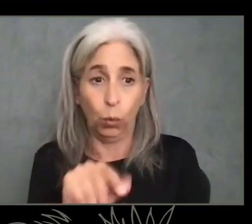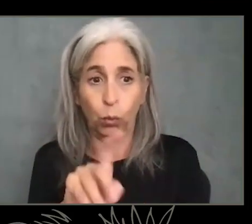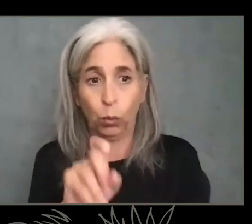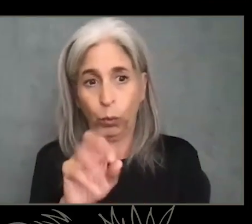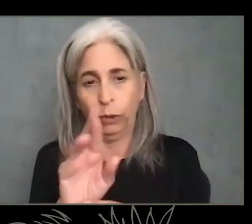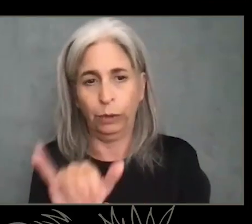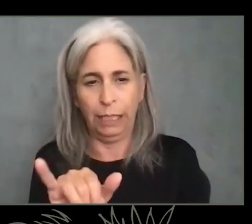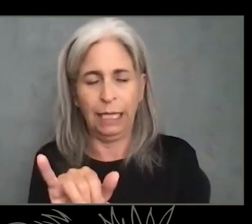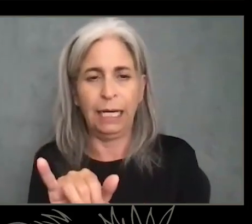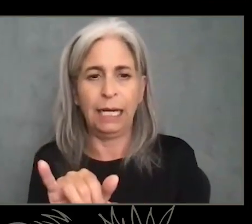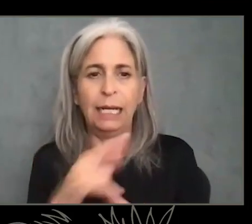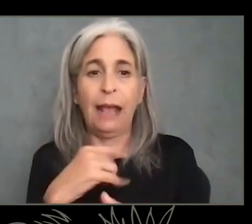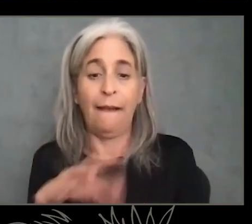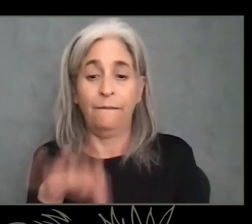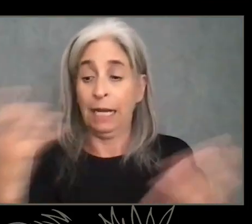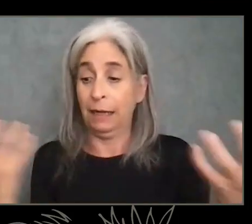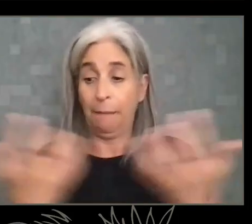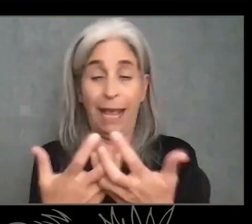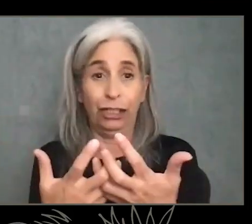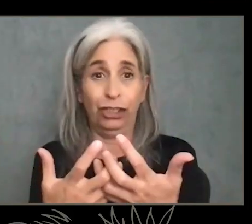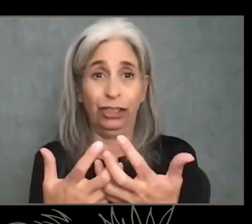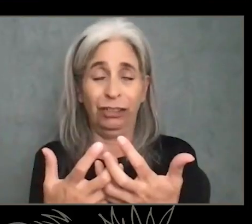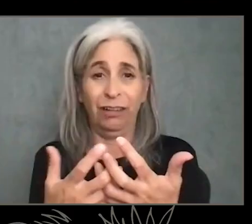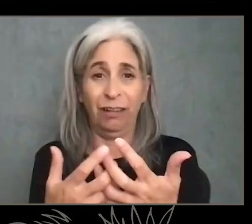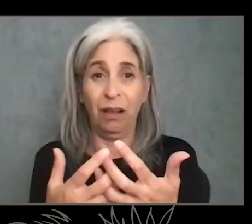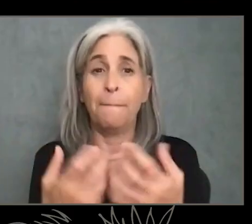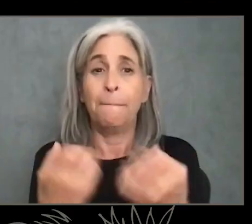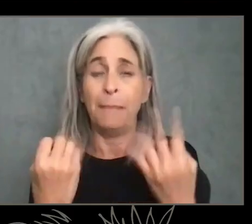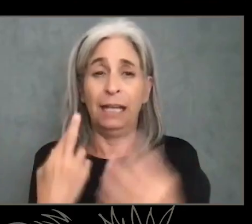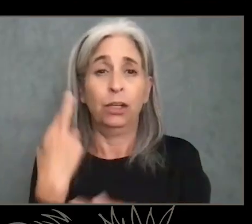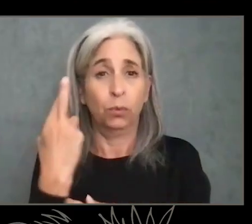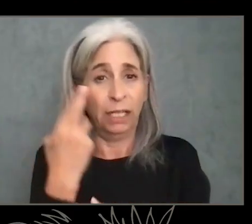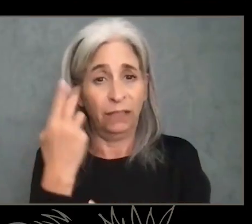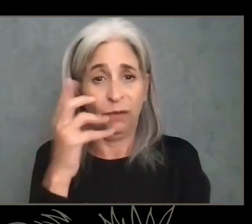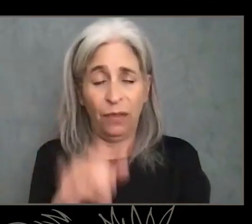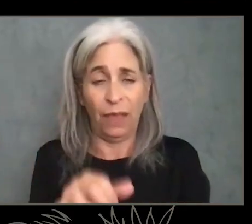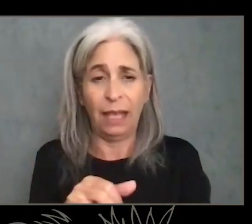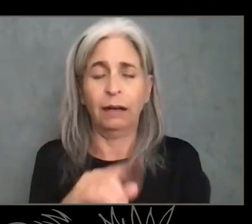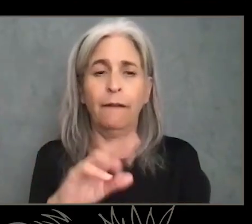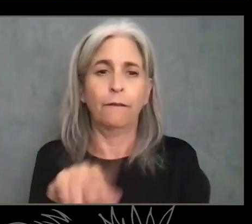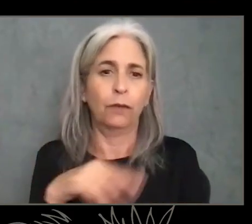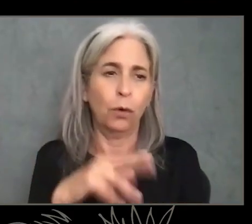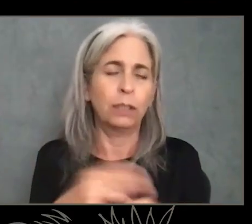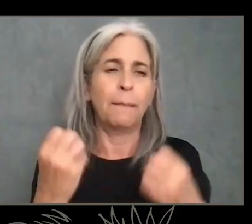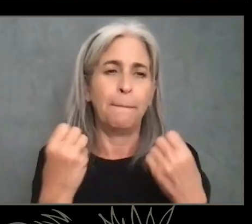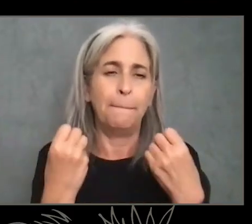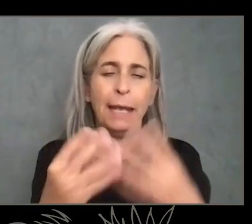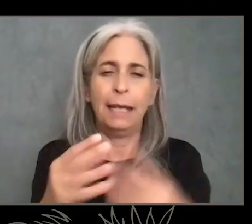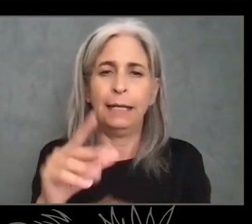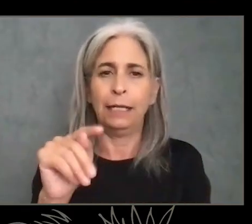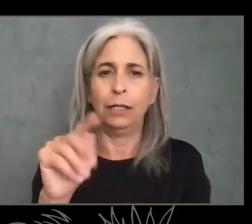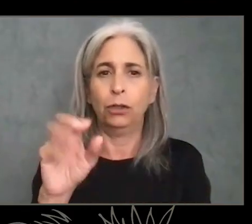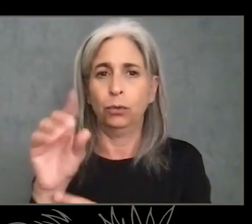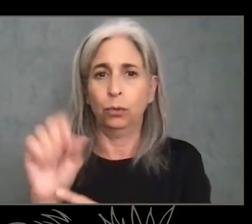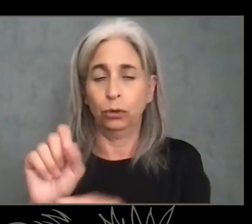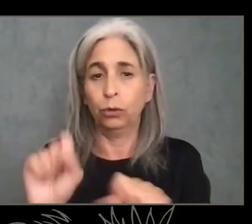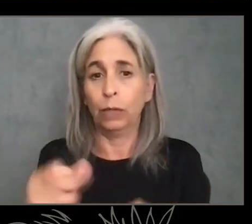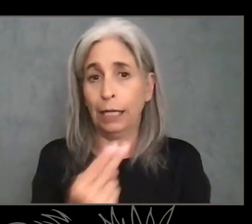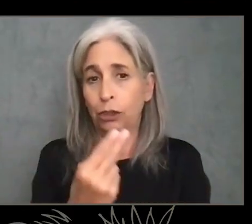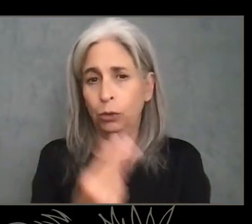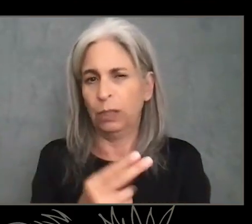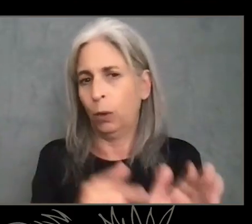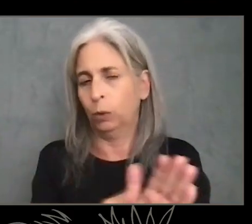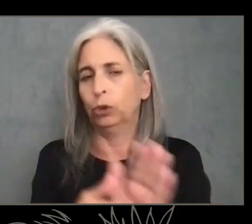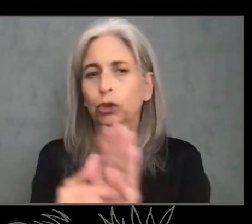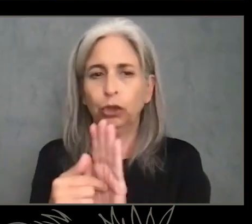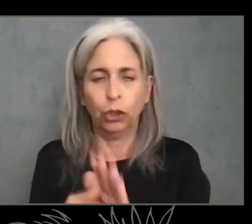embedding, and I find the match. There's many algorithms for this, and of course, there are many tools out there that you could use. So I'm going to